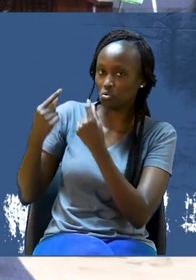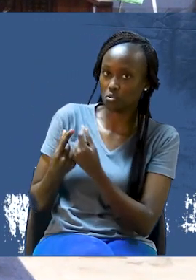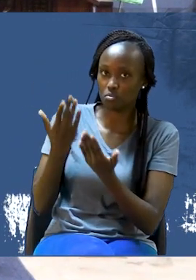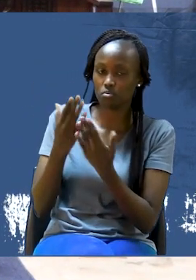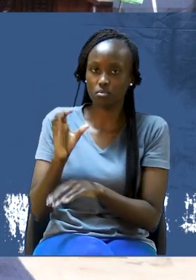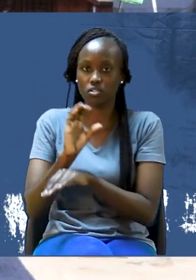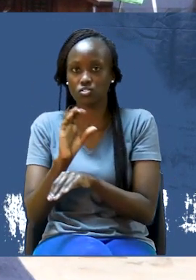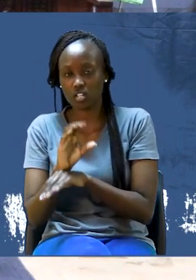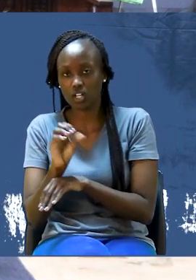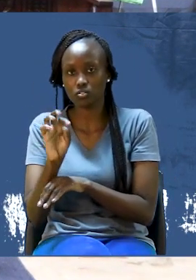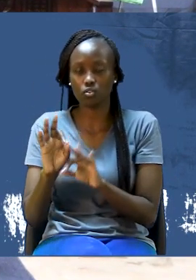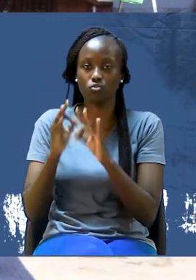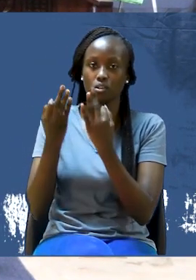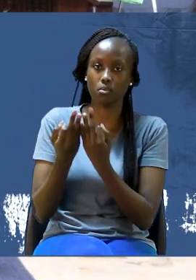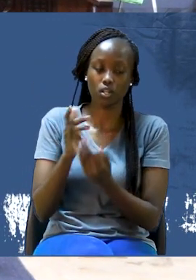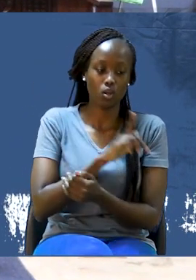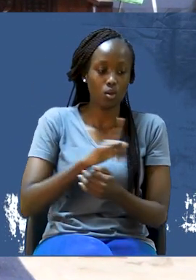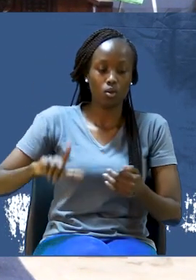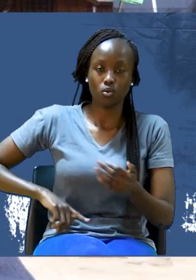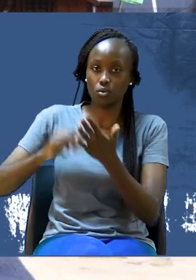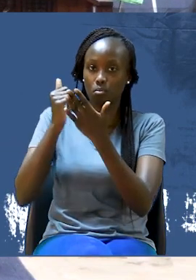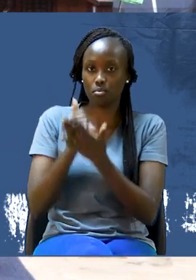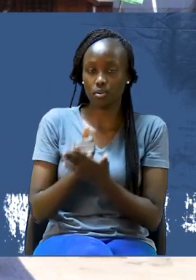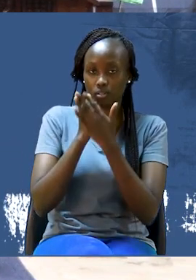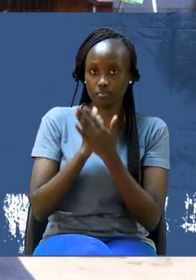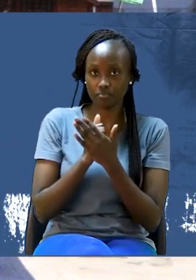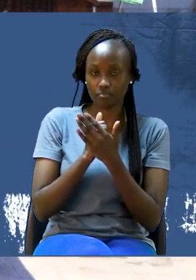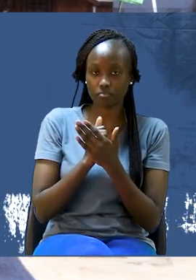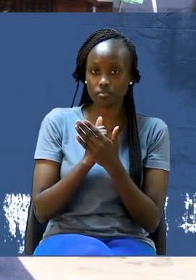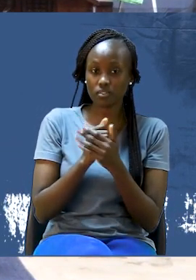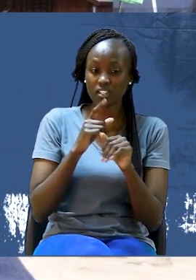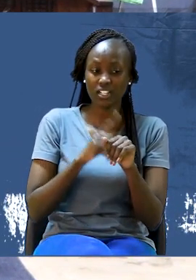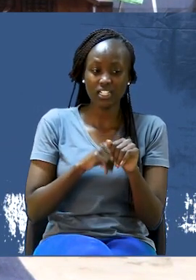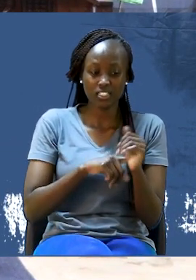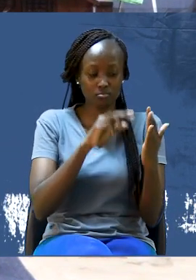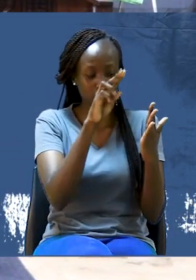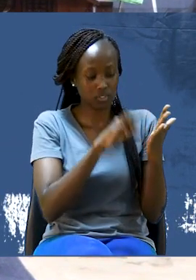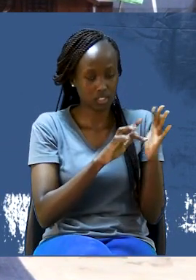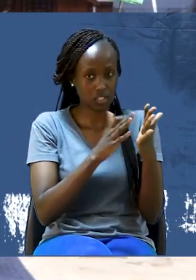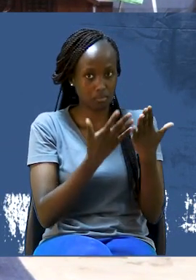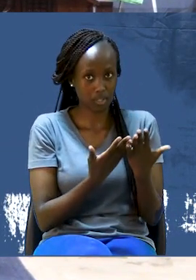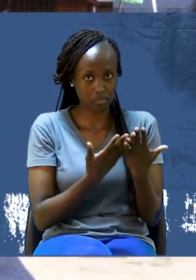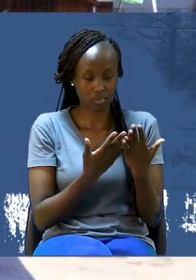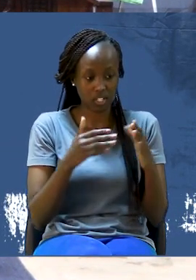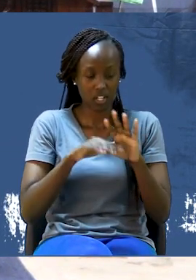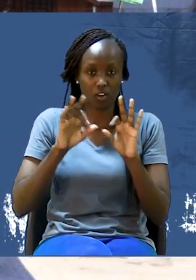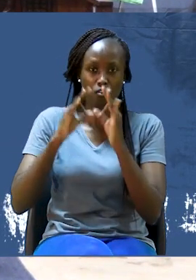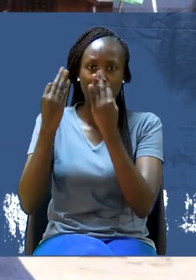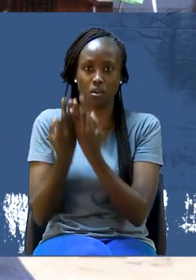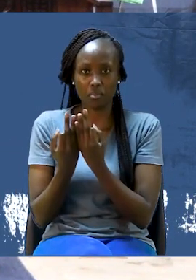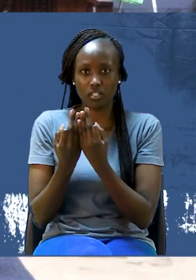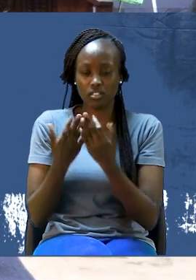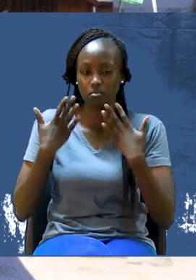church. Help us, Heavenly Father, that as your word is unleashed in the lives of individuals, families, and small